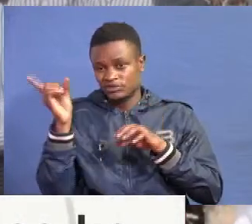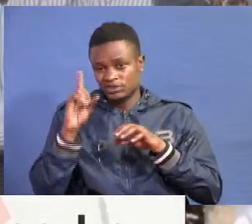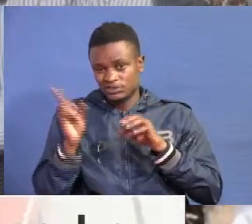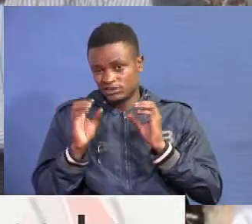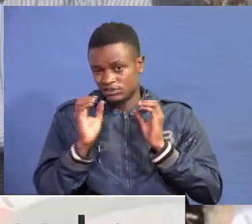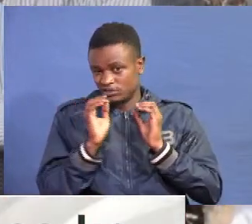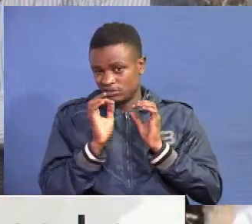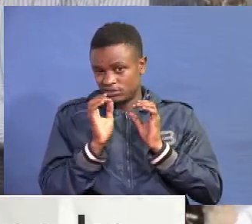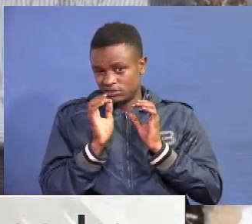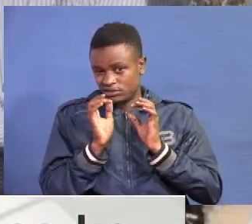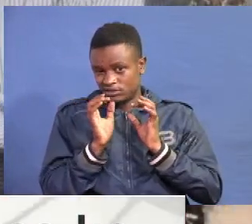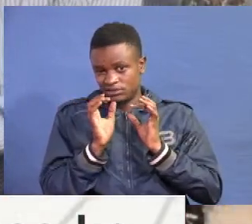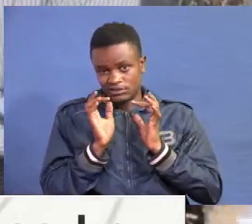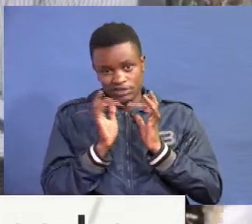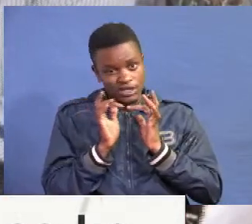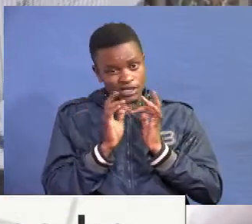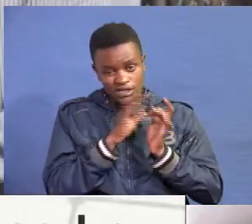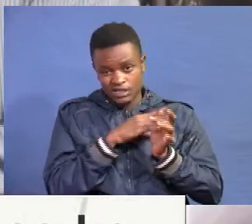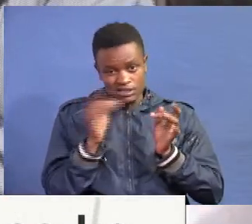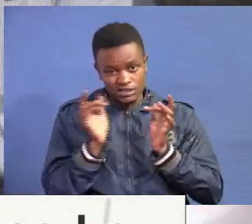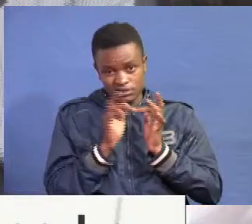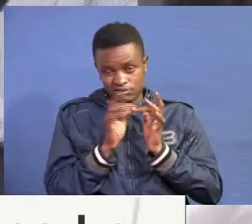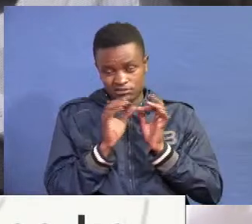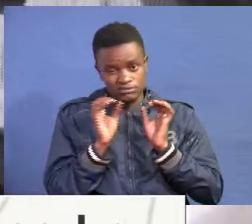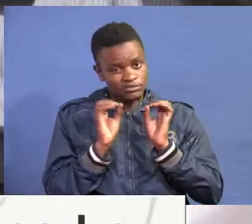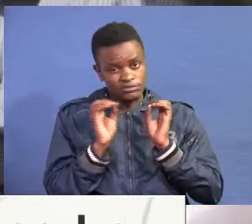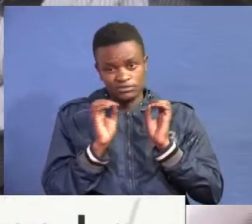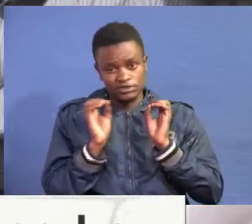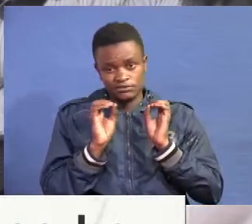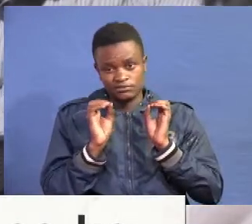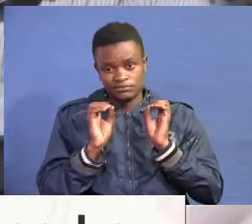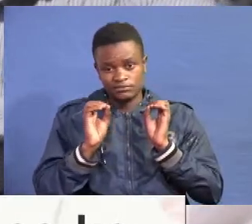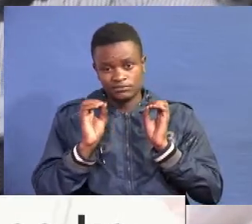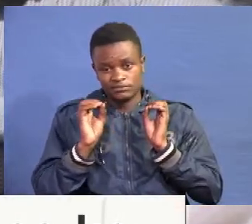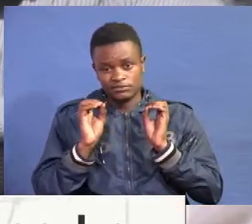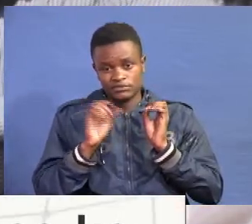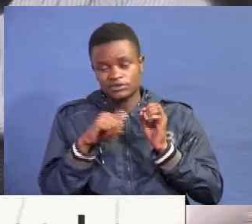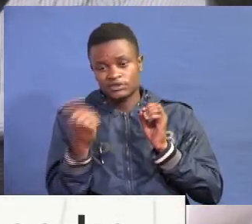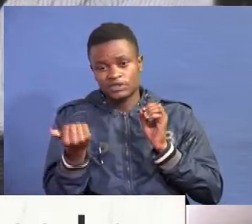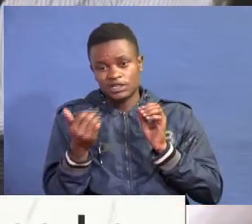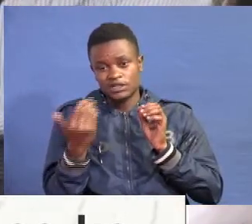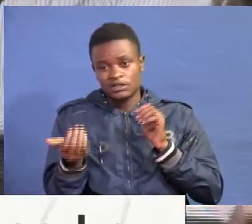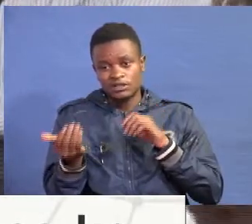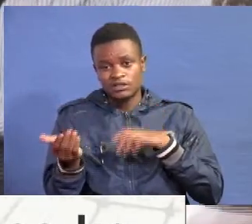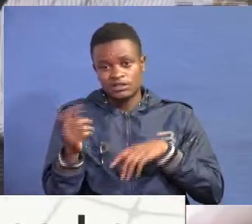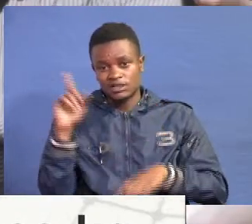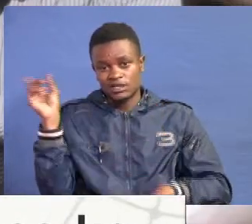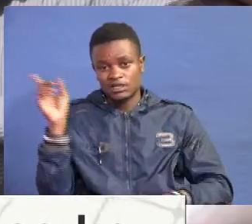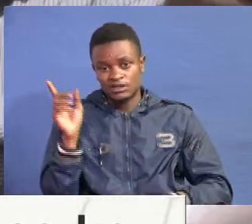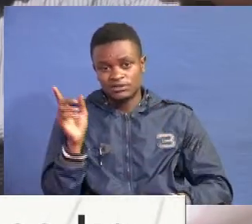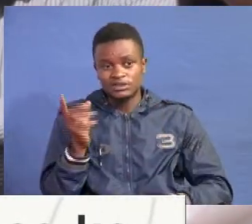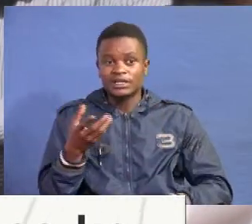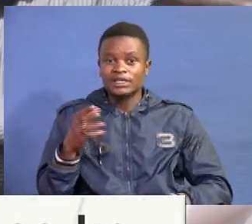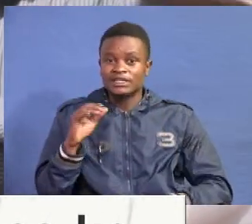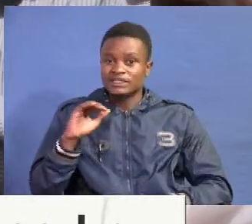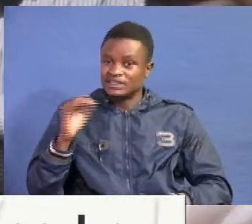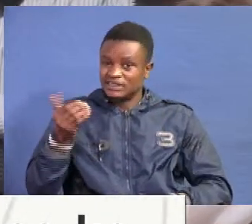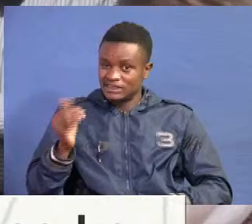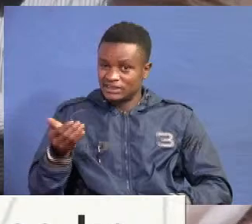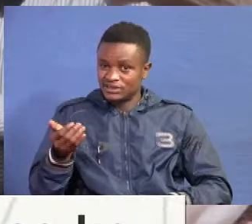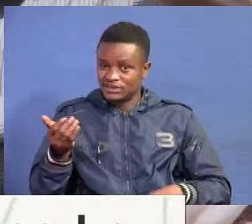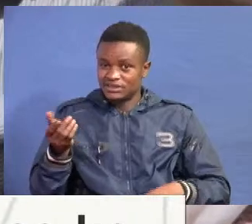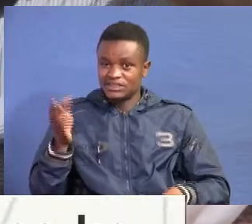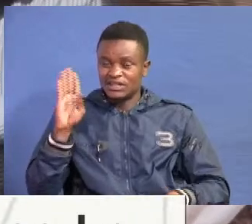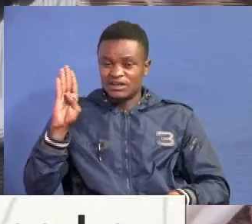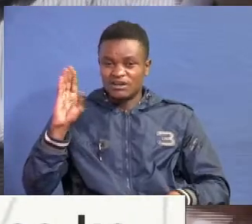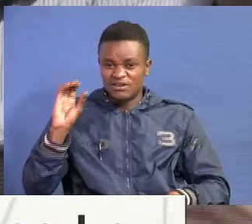km. Hapa kuna network kabisa. Ile kitu kingine sisi sahi ni sub-location. 40 years village inakuwa